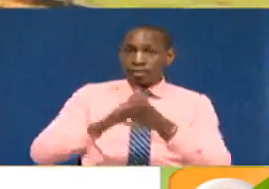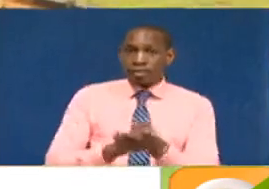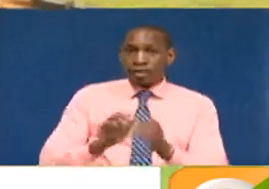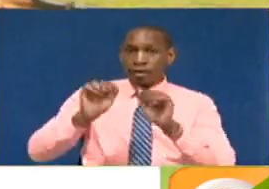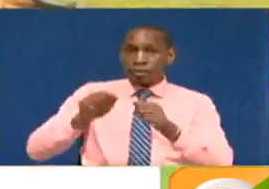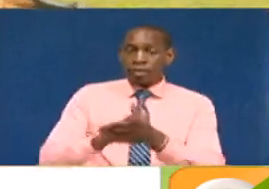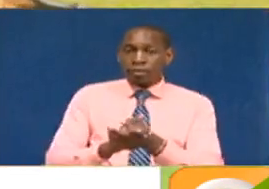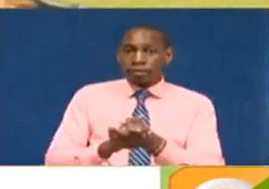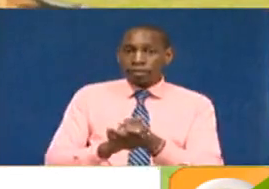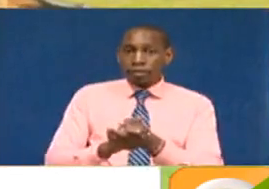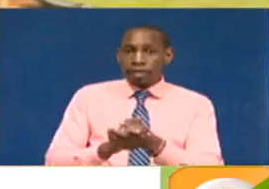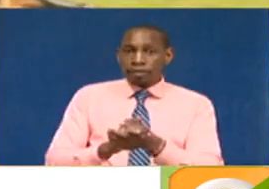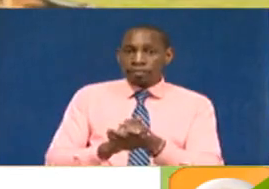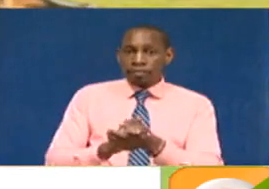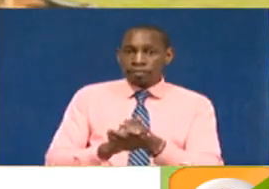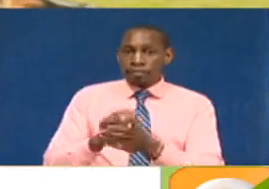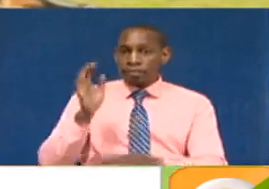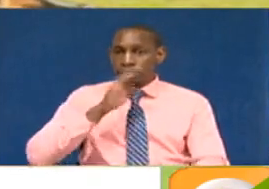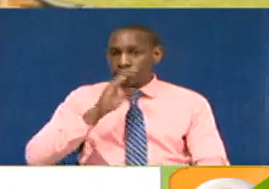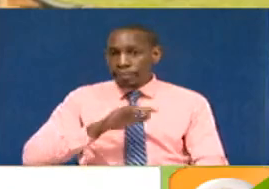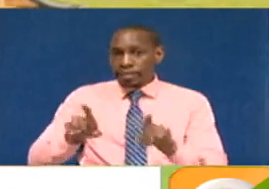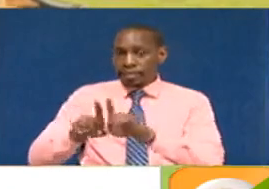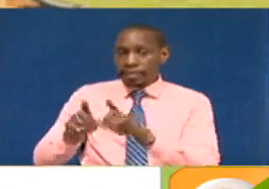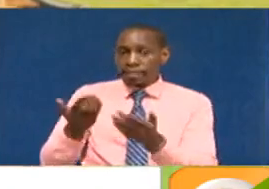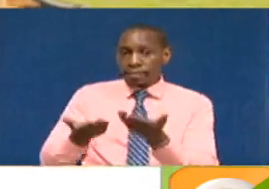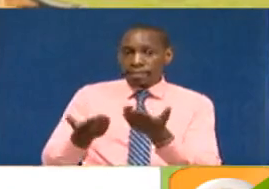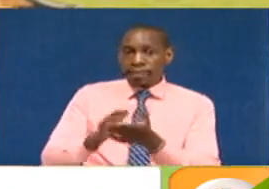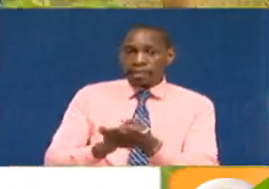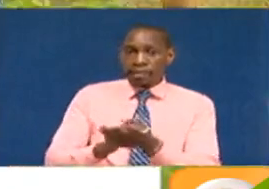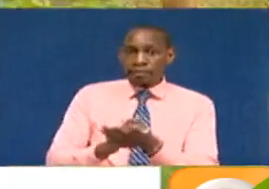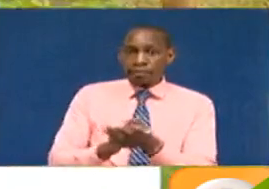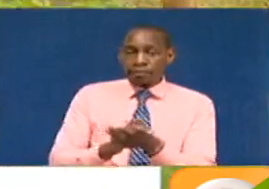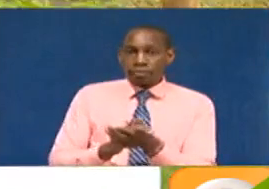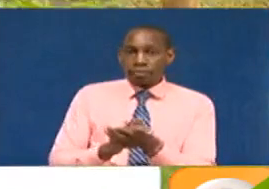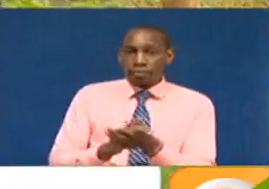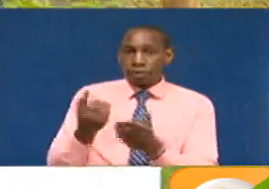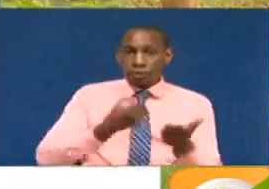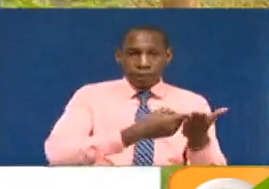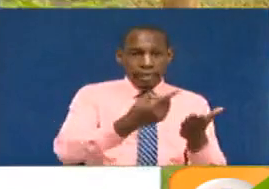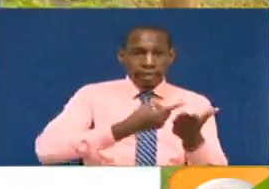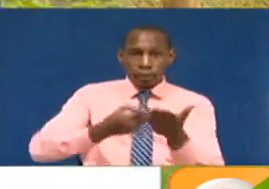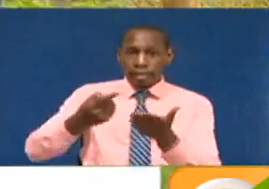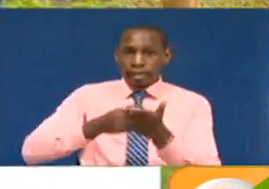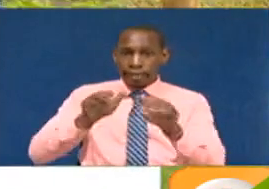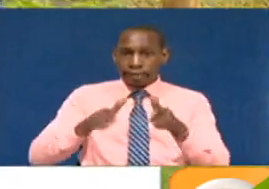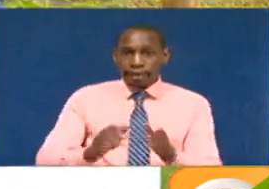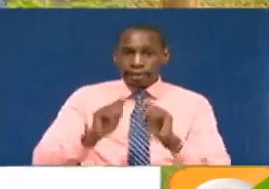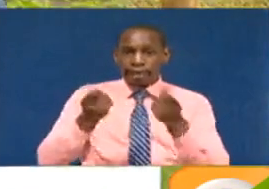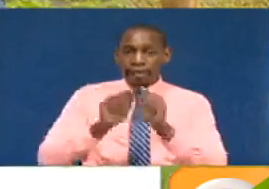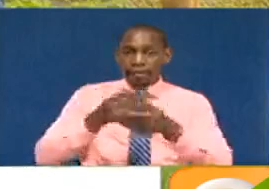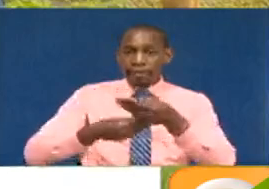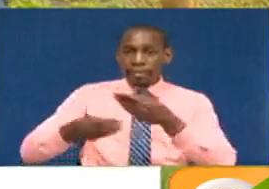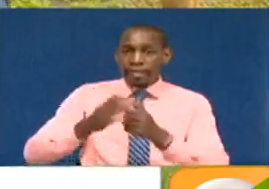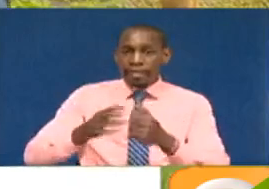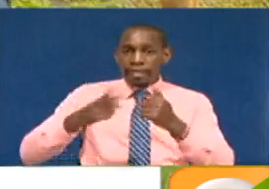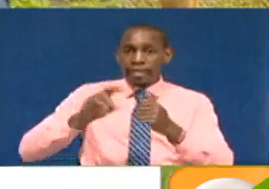the soil can have contaminants also. It may be foreign. In a week, Lamek and his team can sell